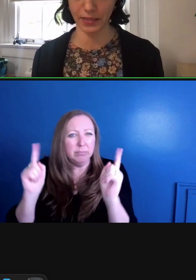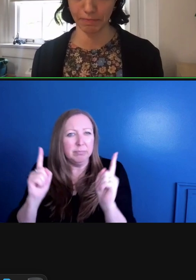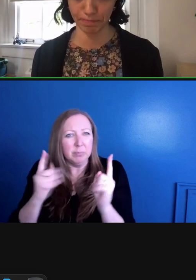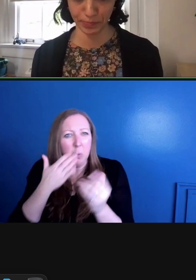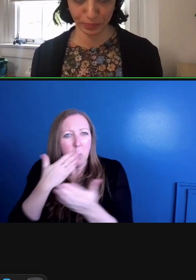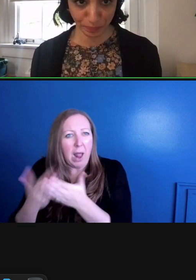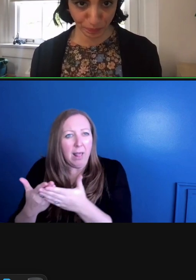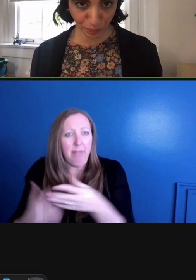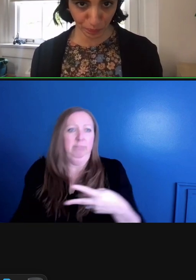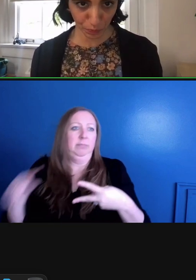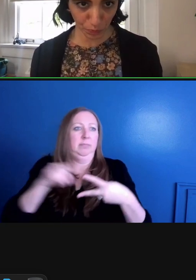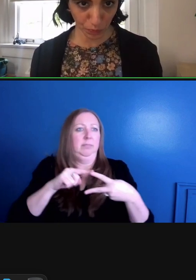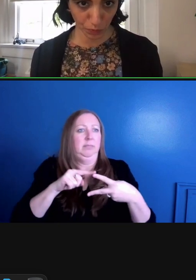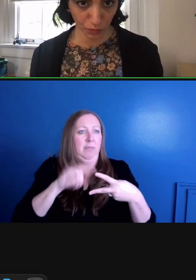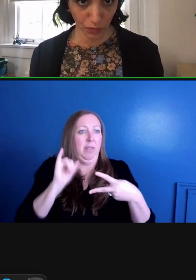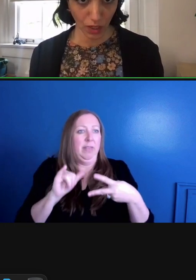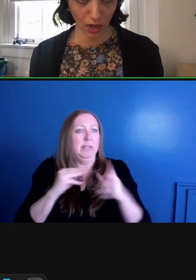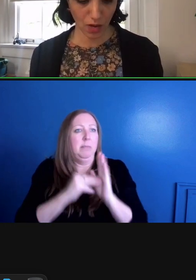these tasks.